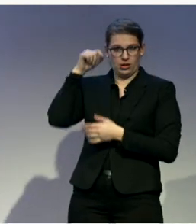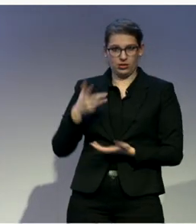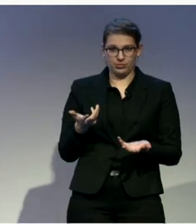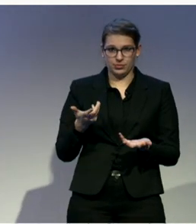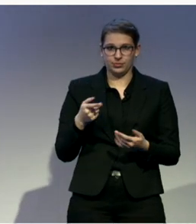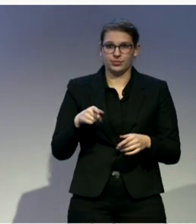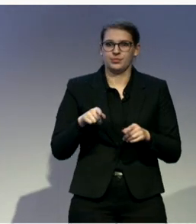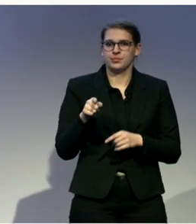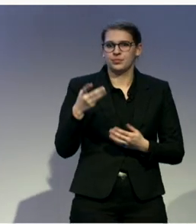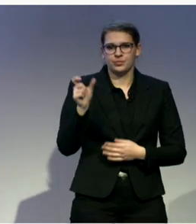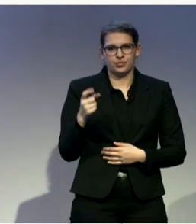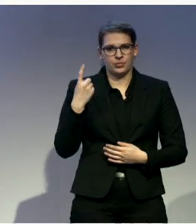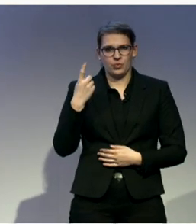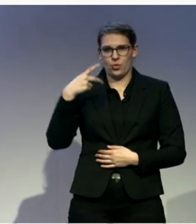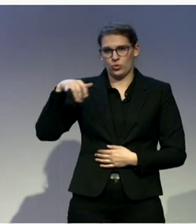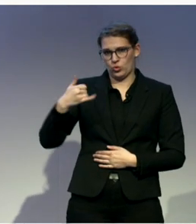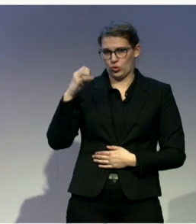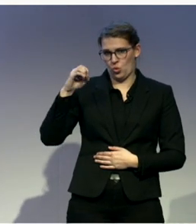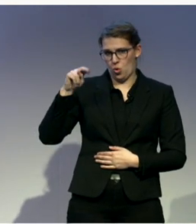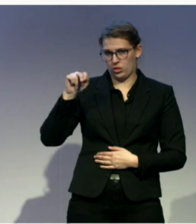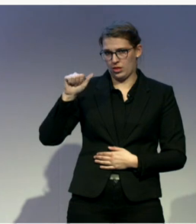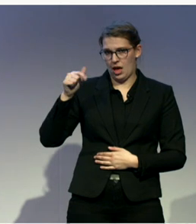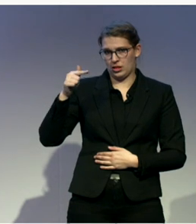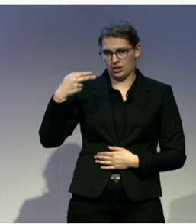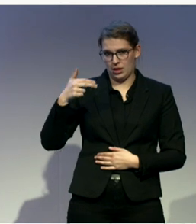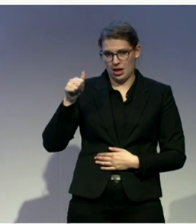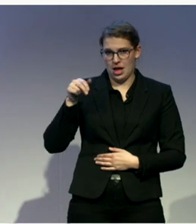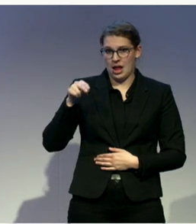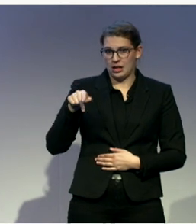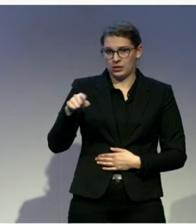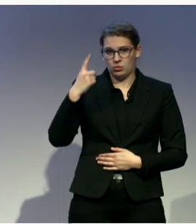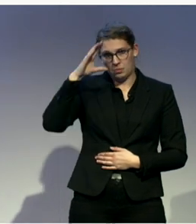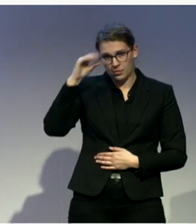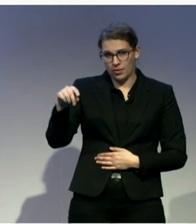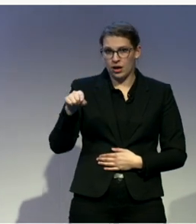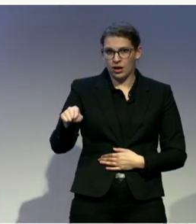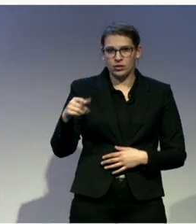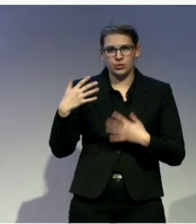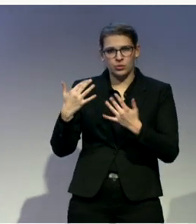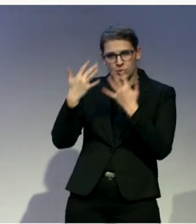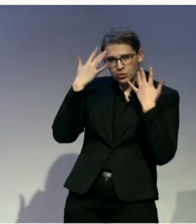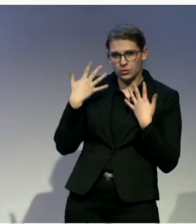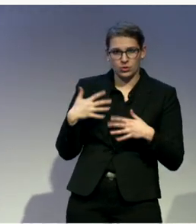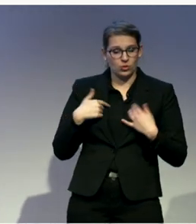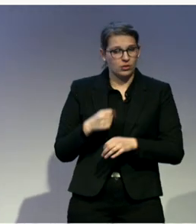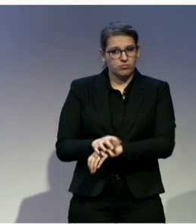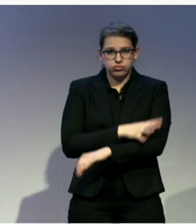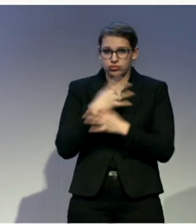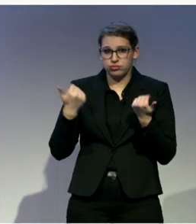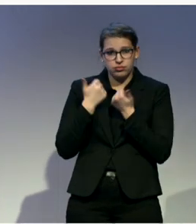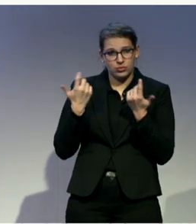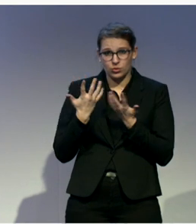the program, the Paid Forward program. He is an amazing, inspirational guy who was born deaf